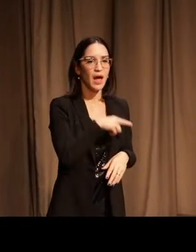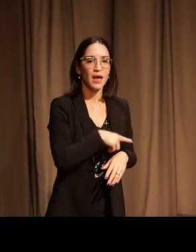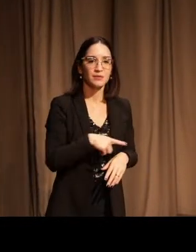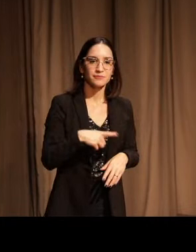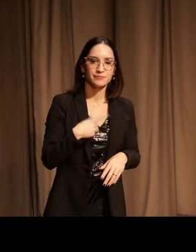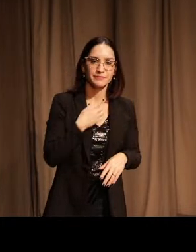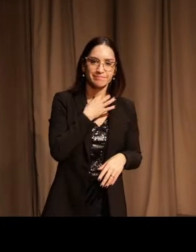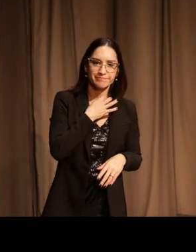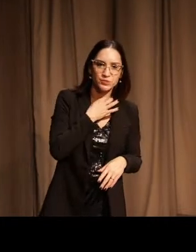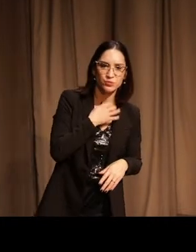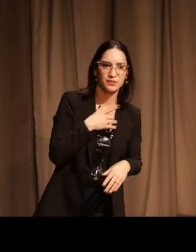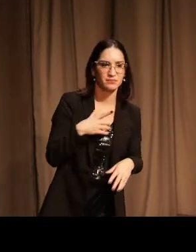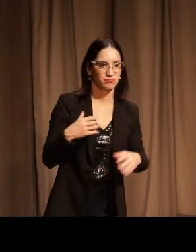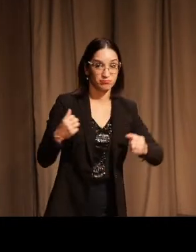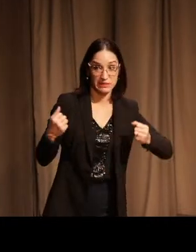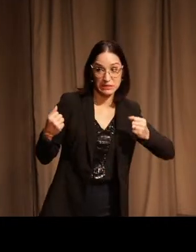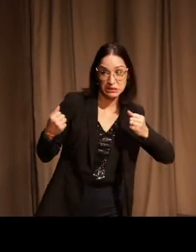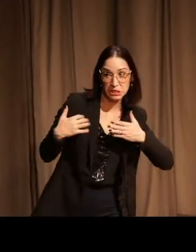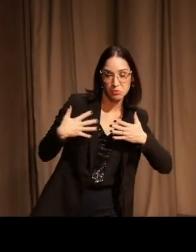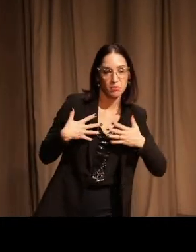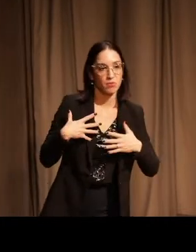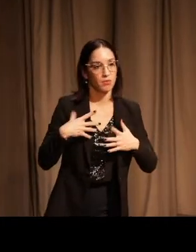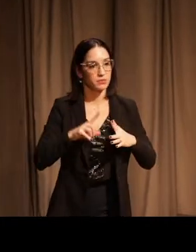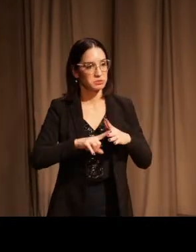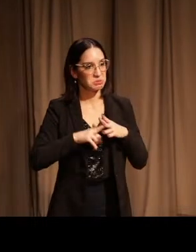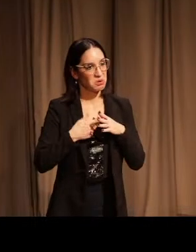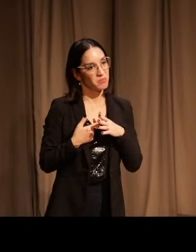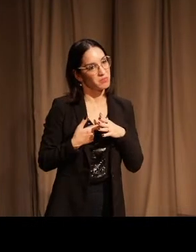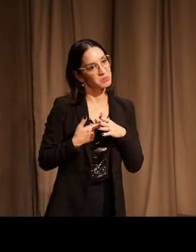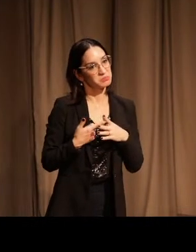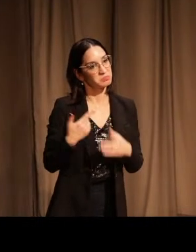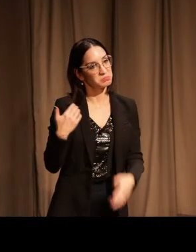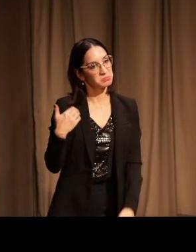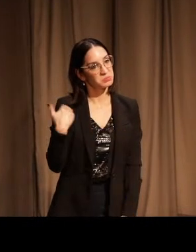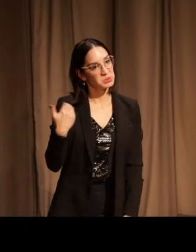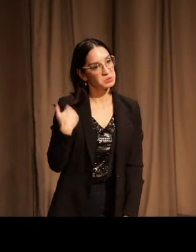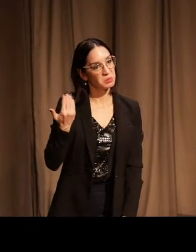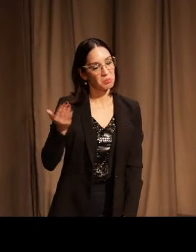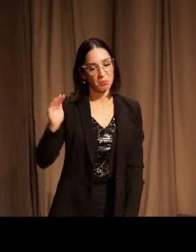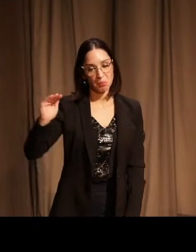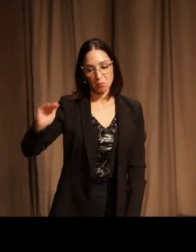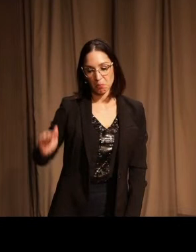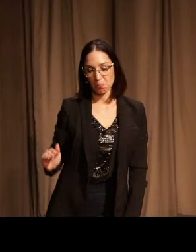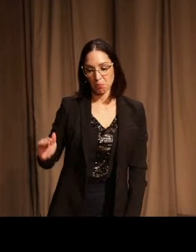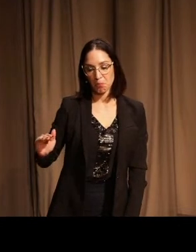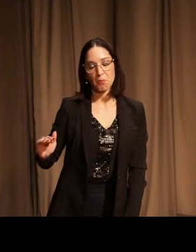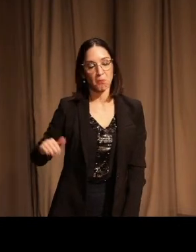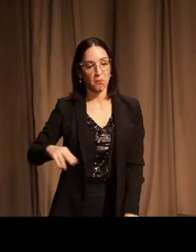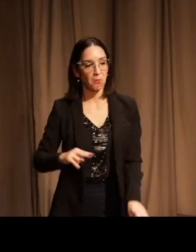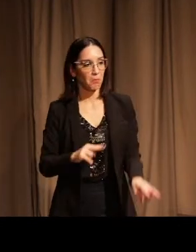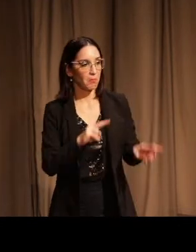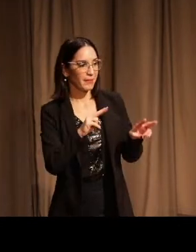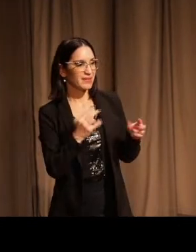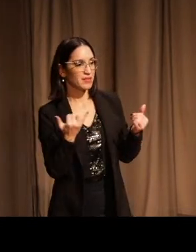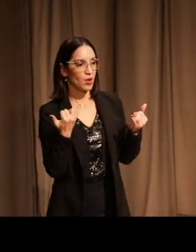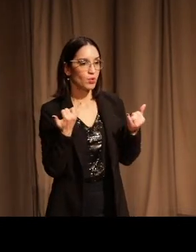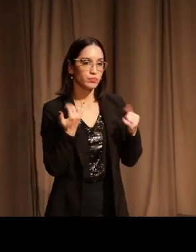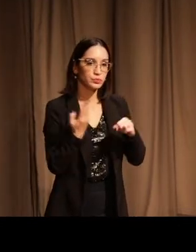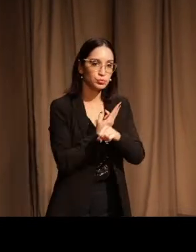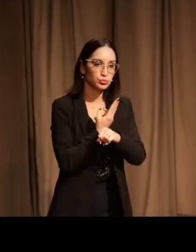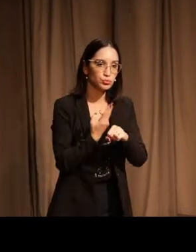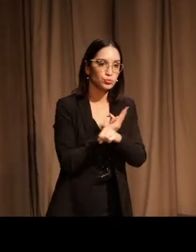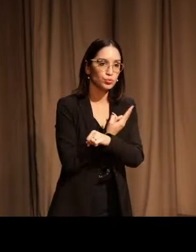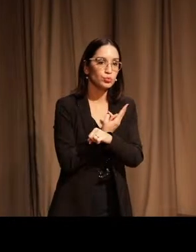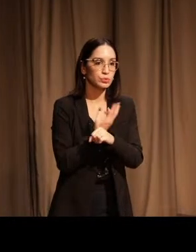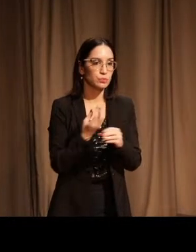or a teenager, something. And since then, I carry with me an infinity of symbols.